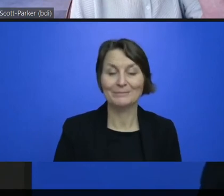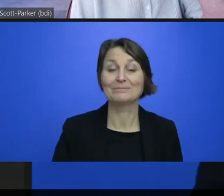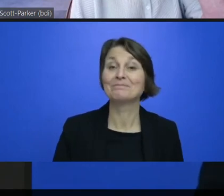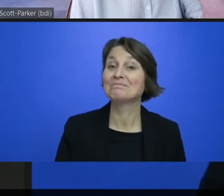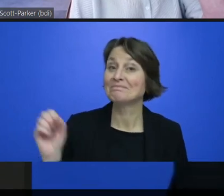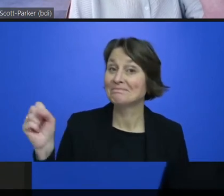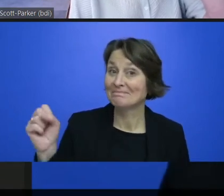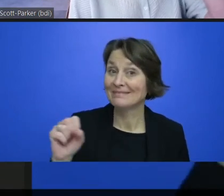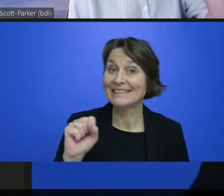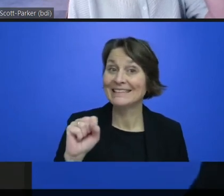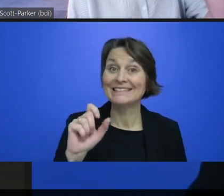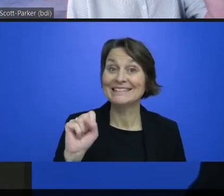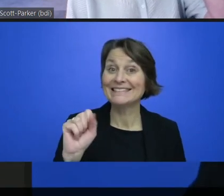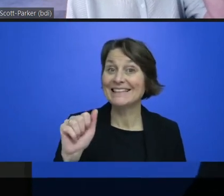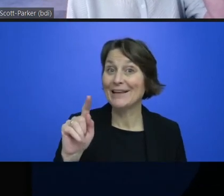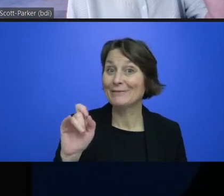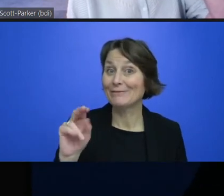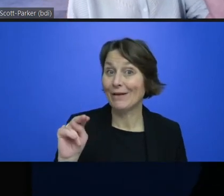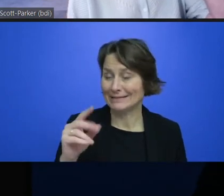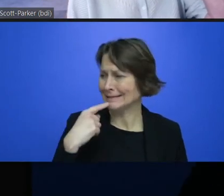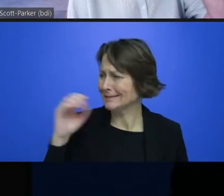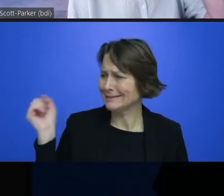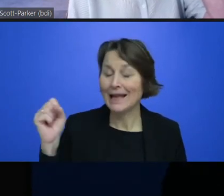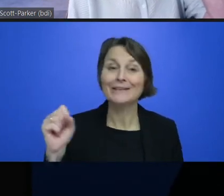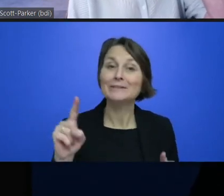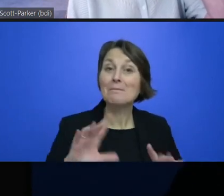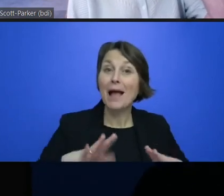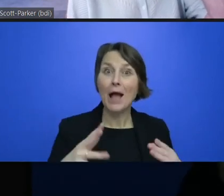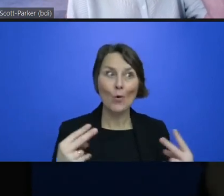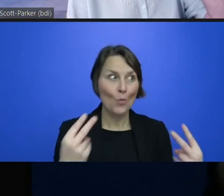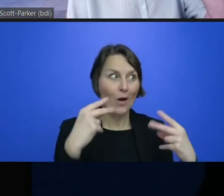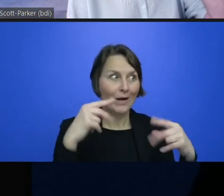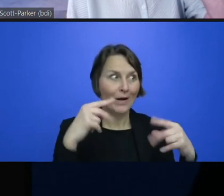of participants who have watched our video through the live stream.